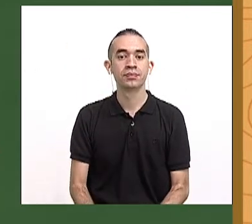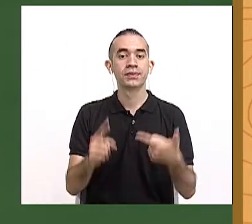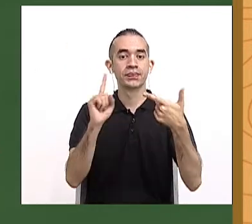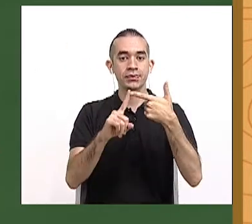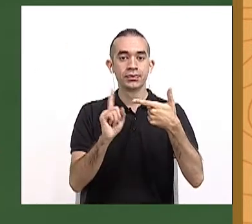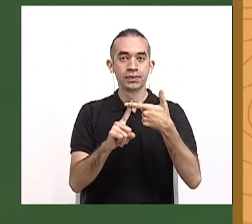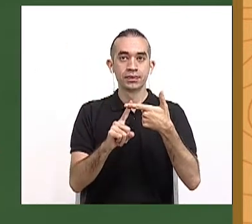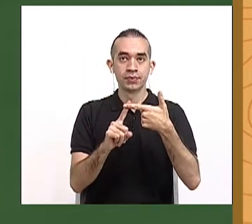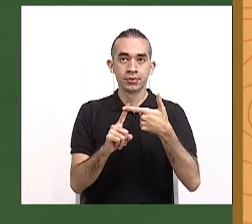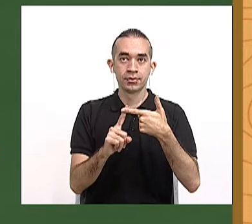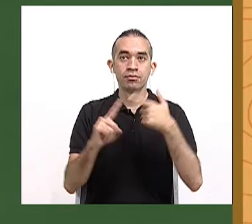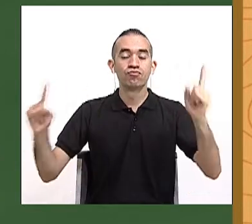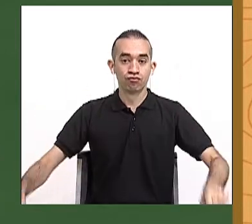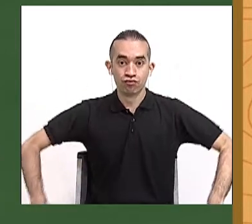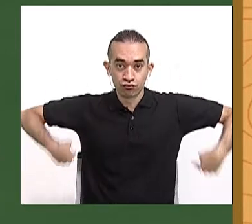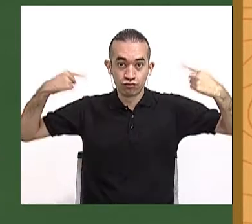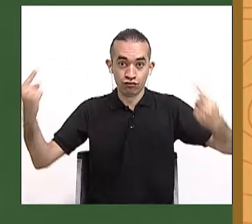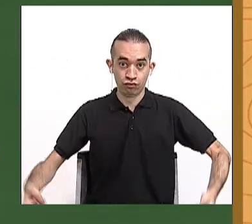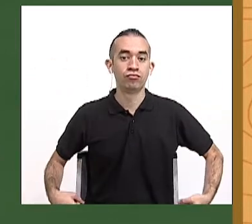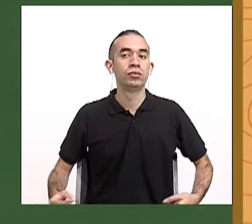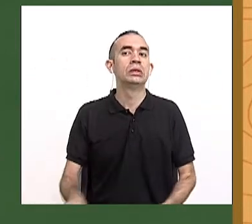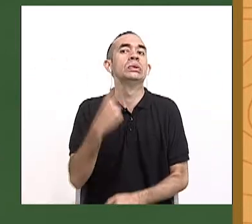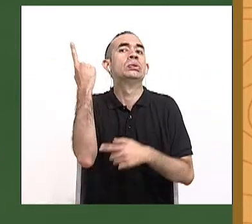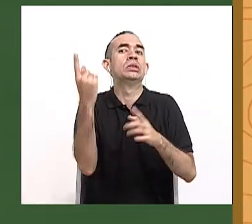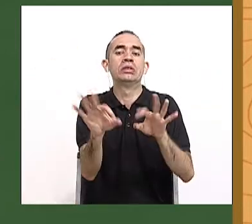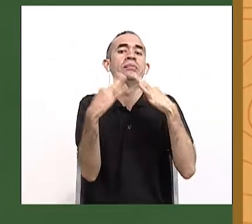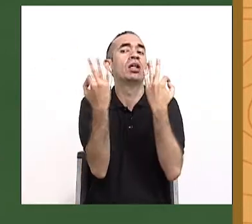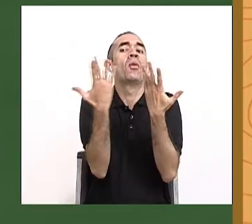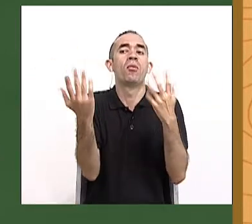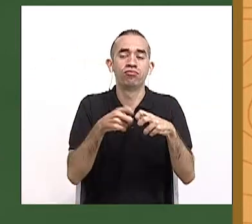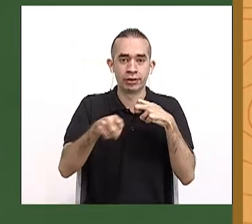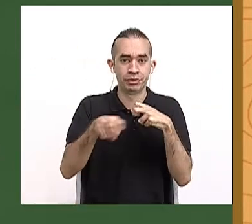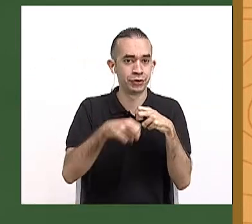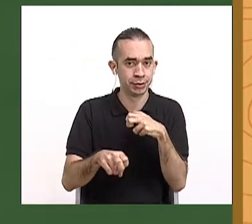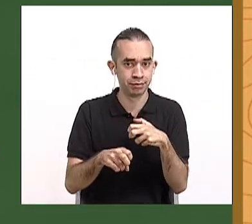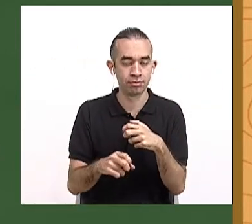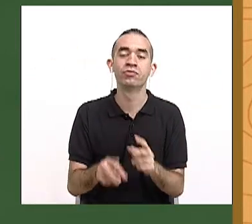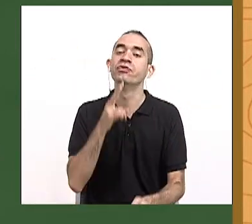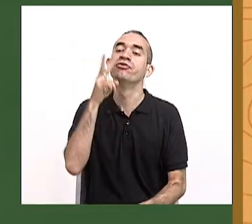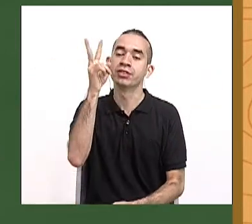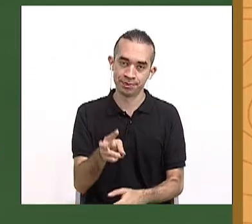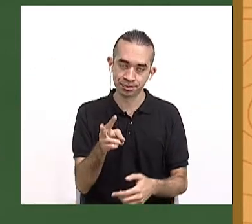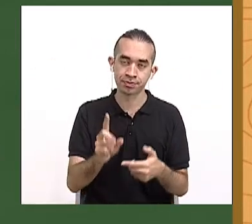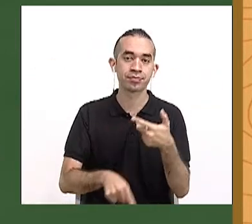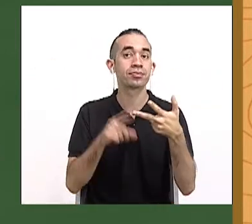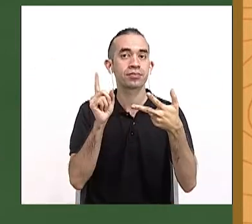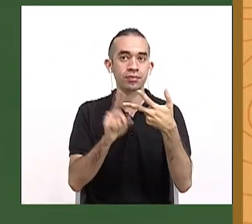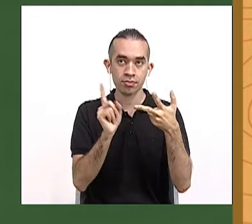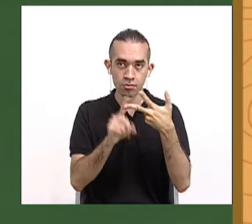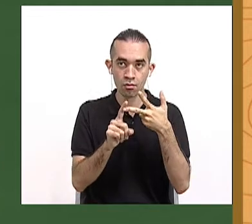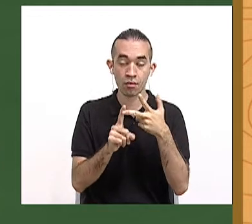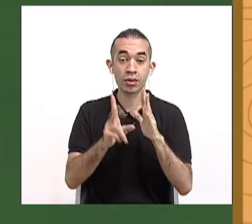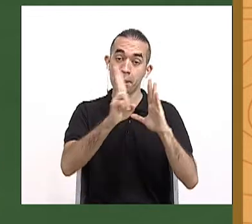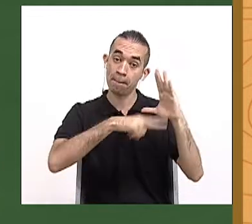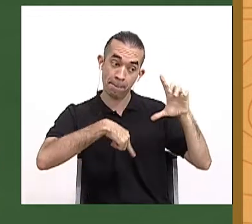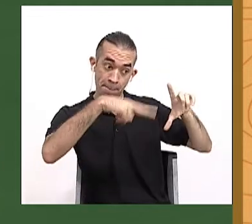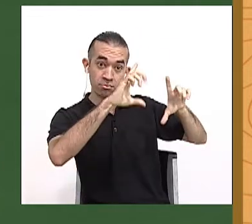Okay, number 1 says ox carts were used to transport rice. This is false because they were used to